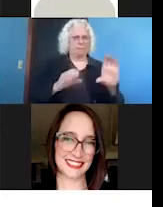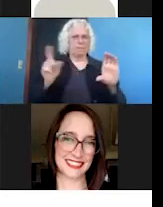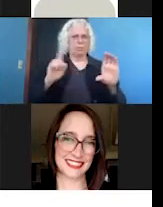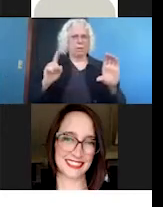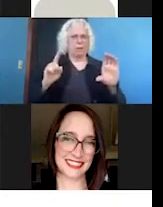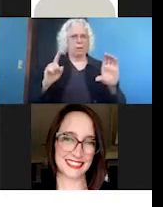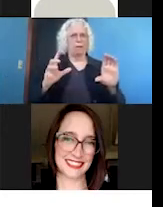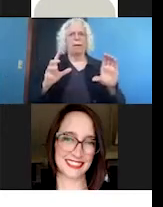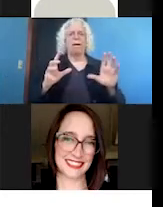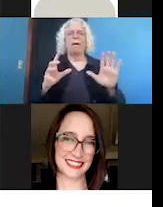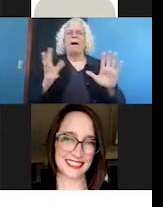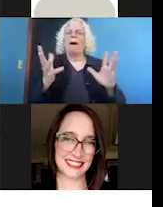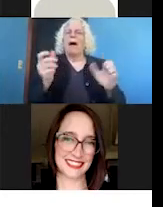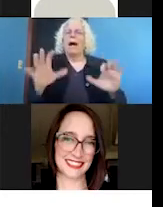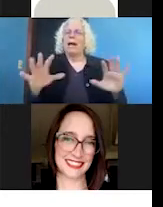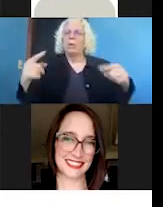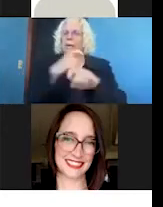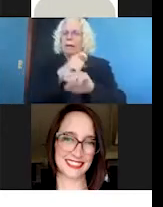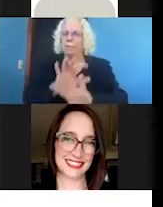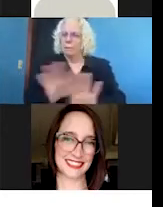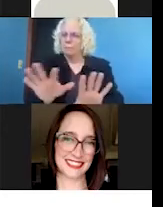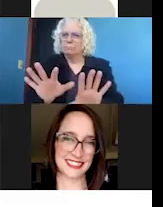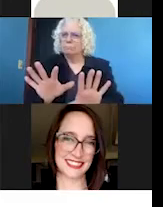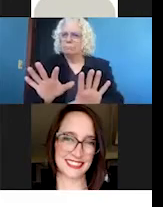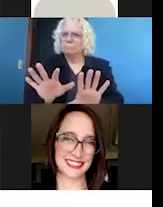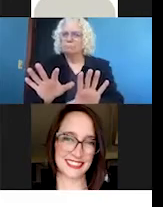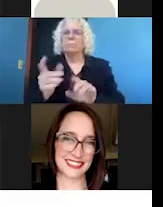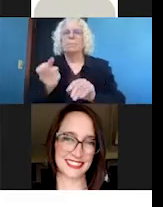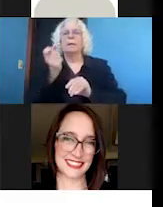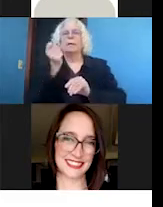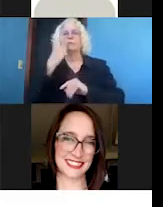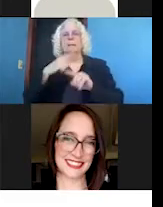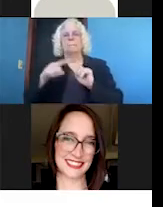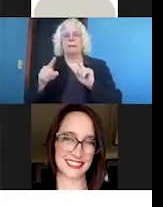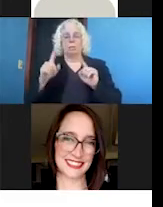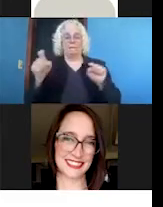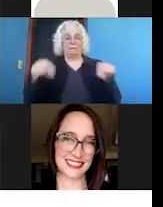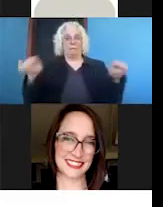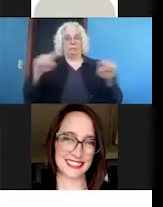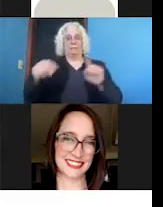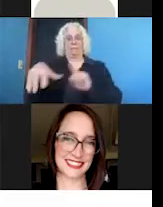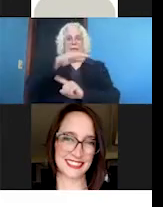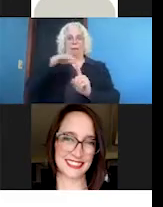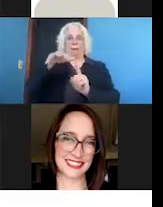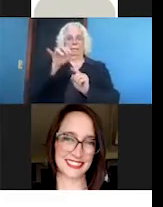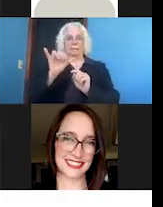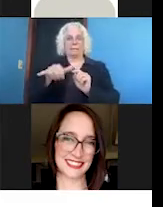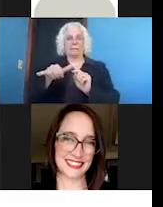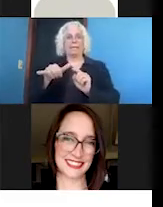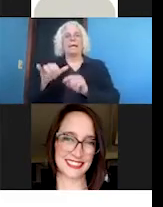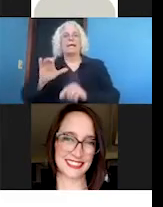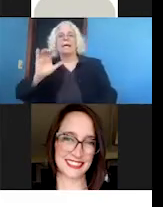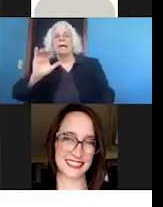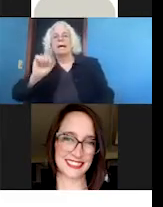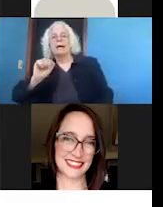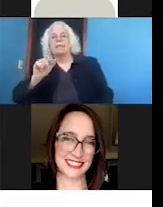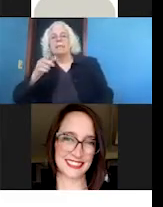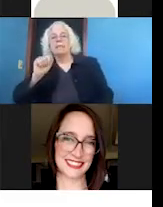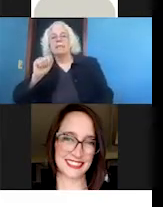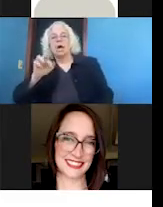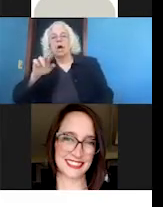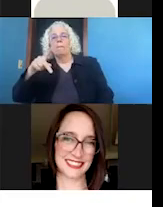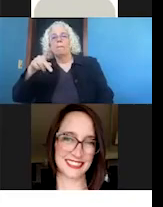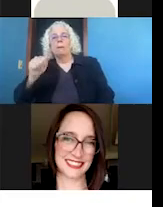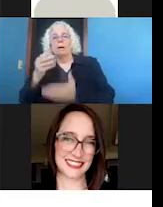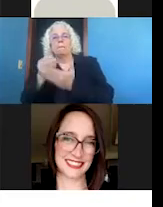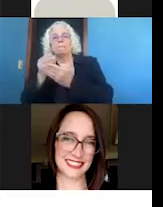too complicated, but I also think that that context is really important, that these ARPA funds are awesome, and they aren't the be all